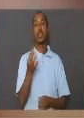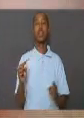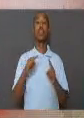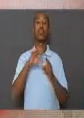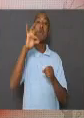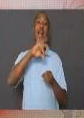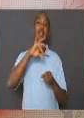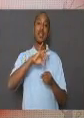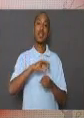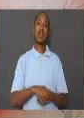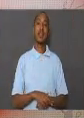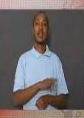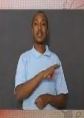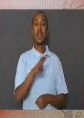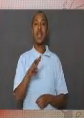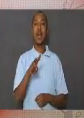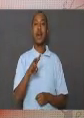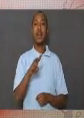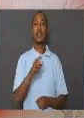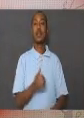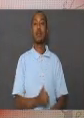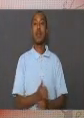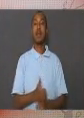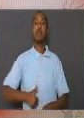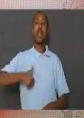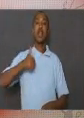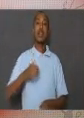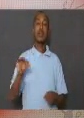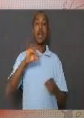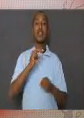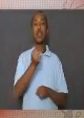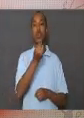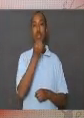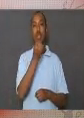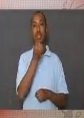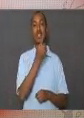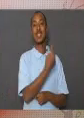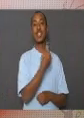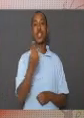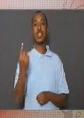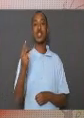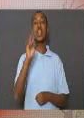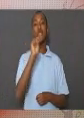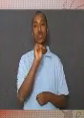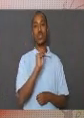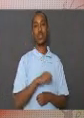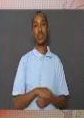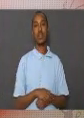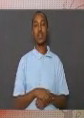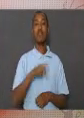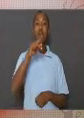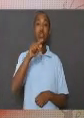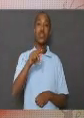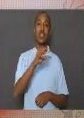plants. They can supply major plant nutrients such as nitrogen,